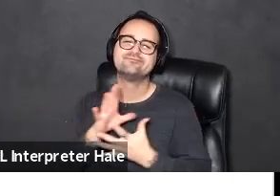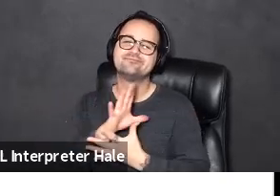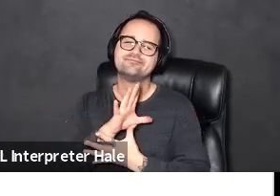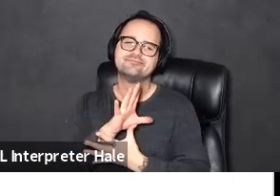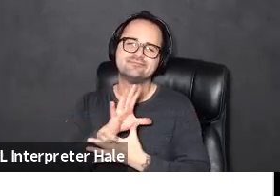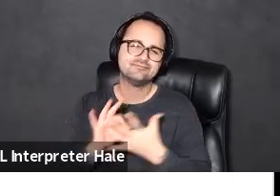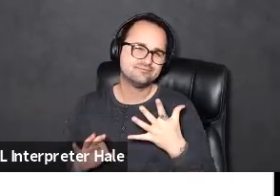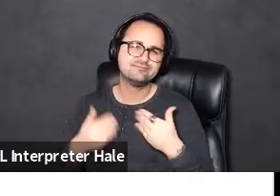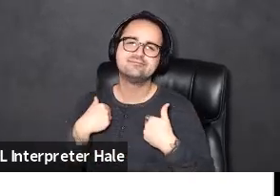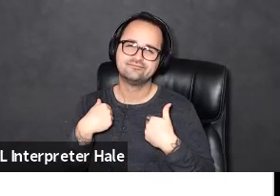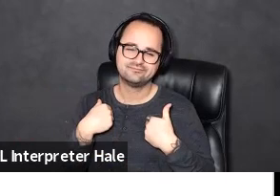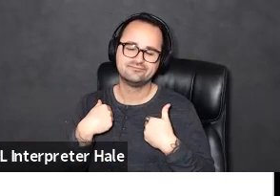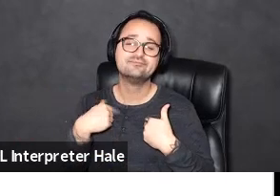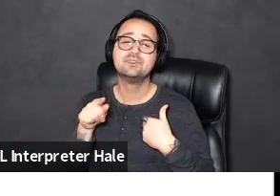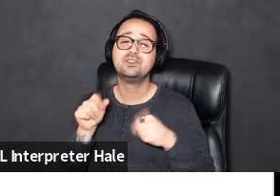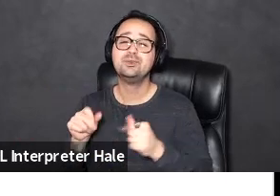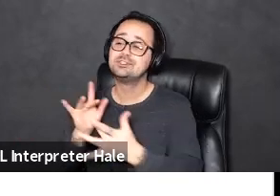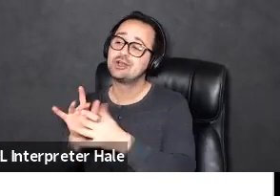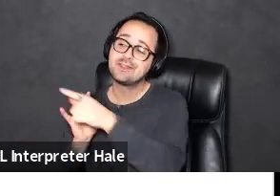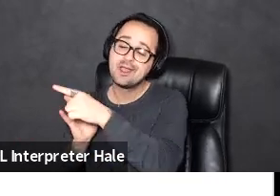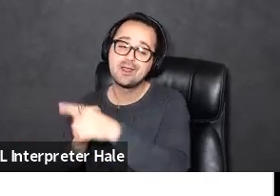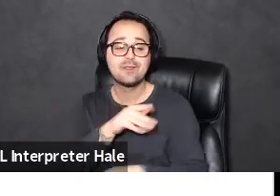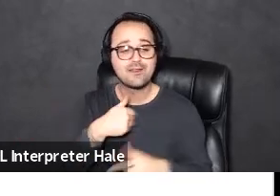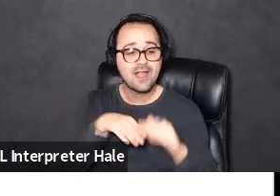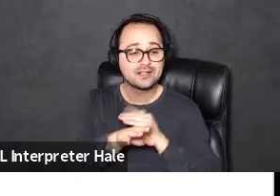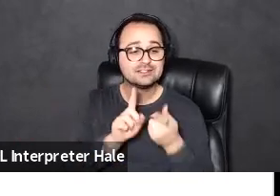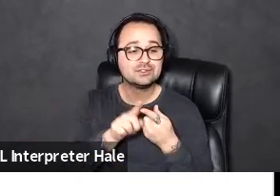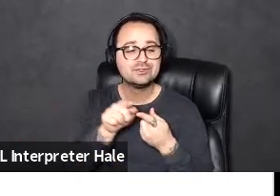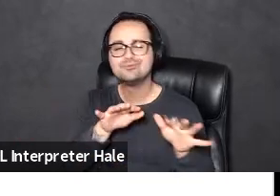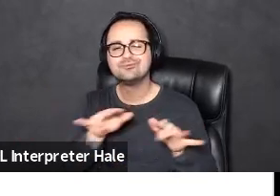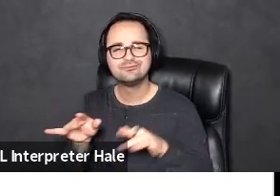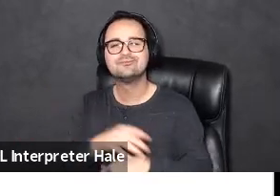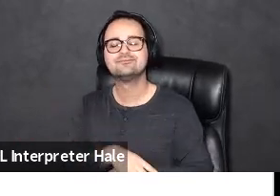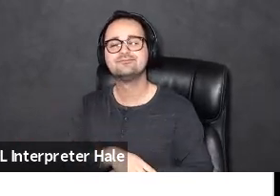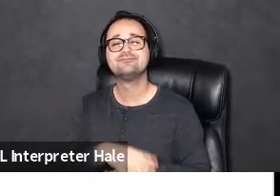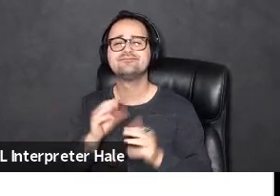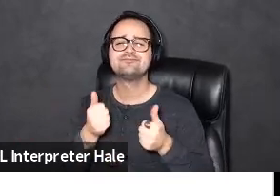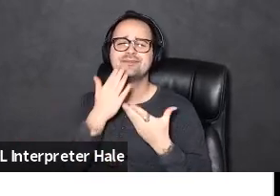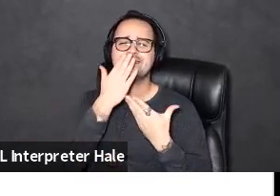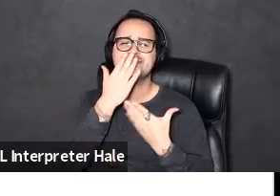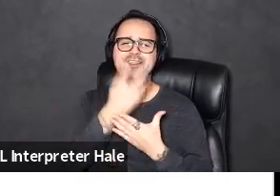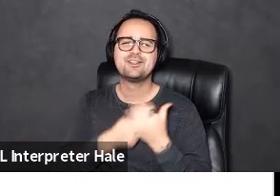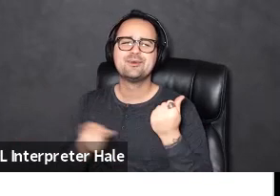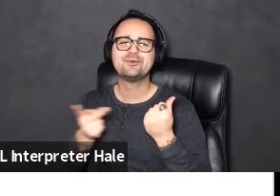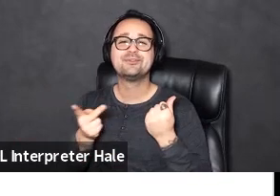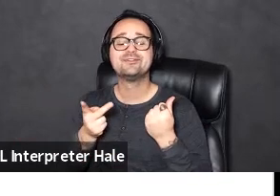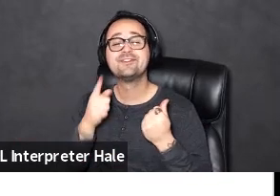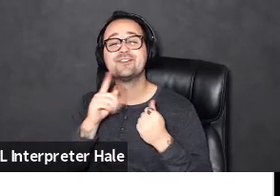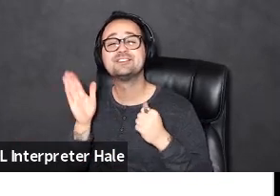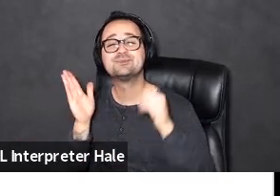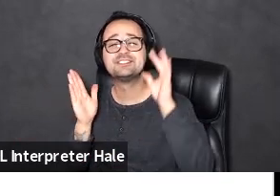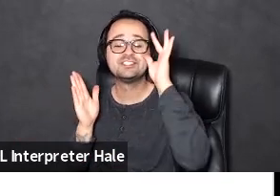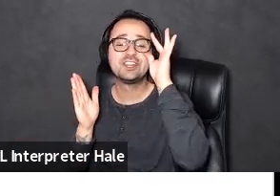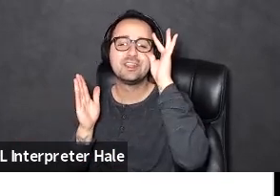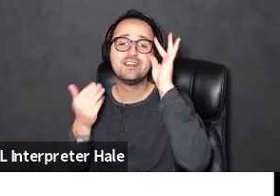group. You can go talk to them, or they'll have access to you. Awesome. Well, thank you both so much for this presentation. If